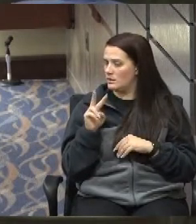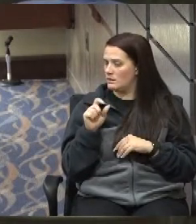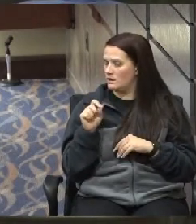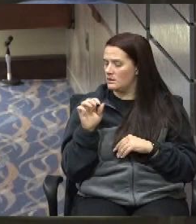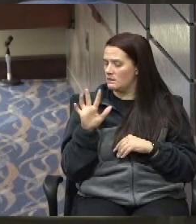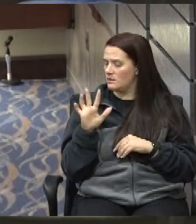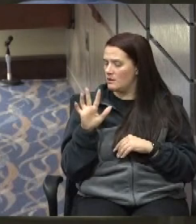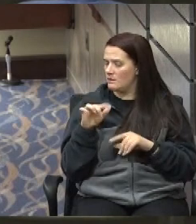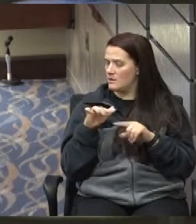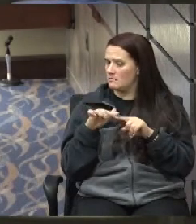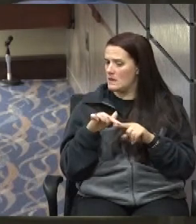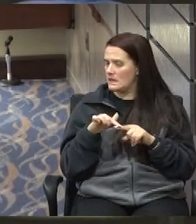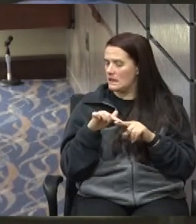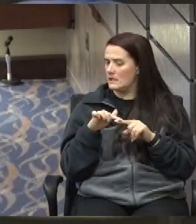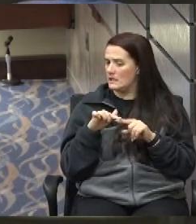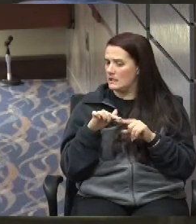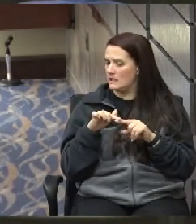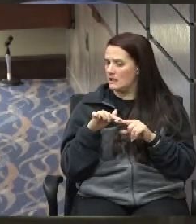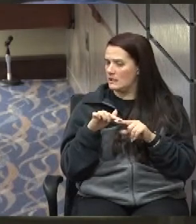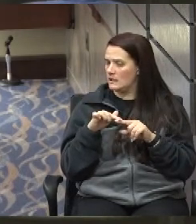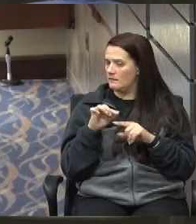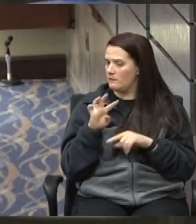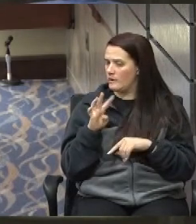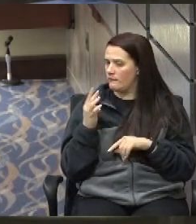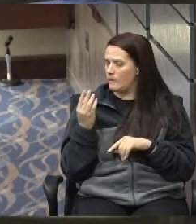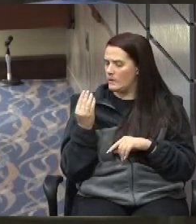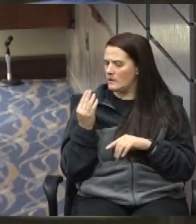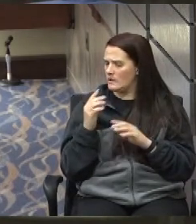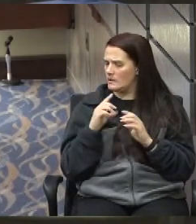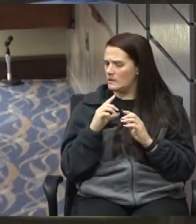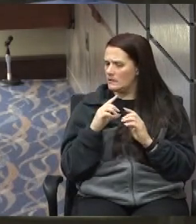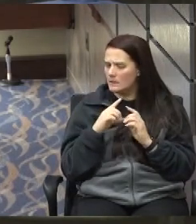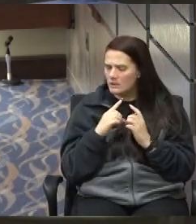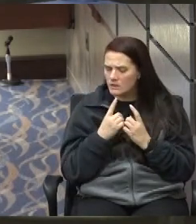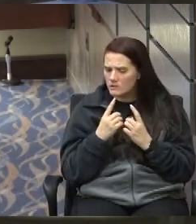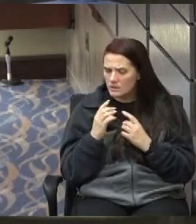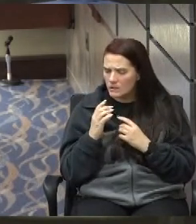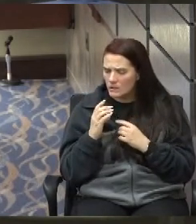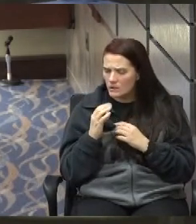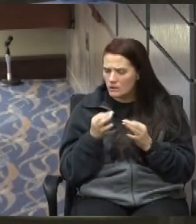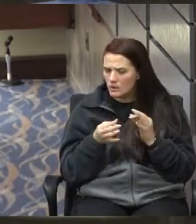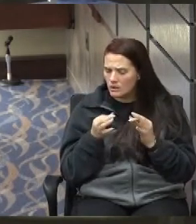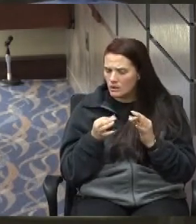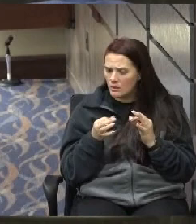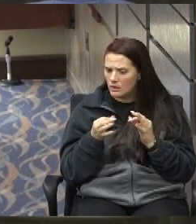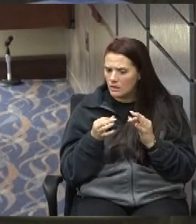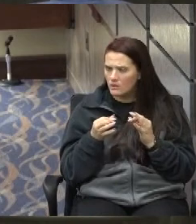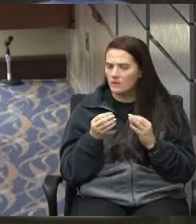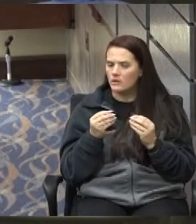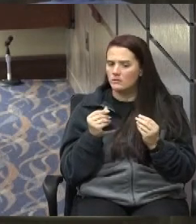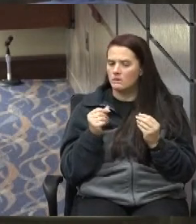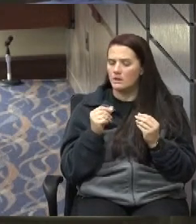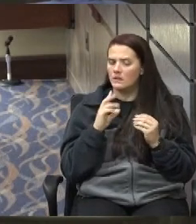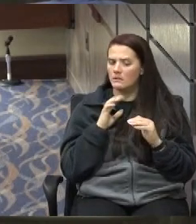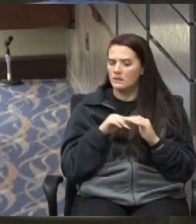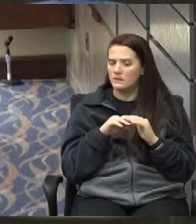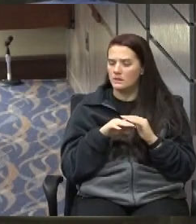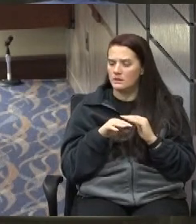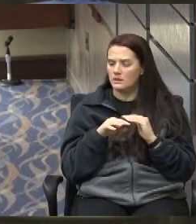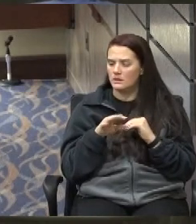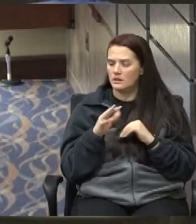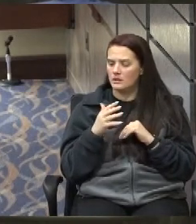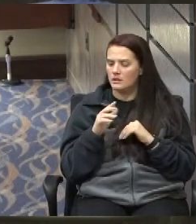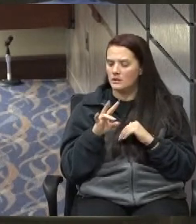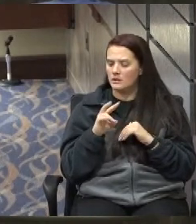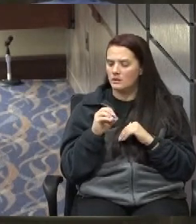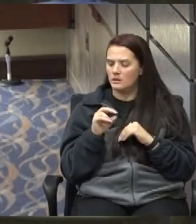2022-1802-5, pending in the 414th Judicial District Court. Real Property, Texas Open Meetings Act, Section